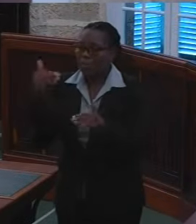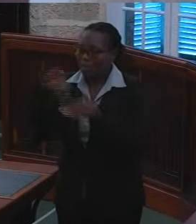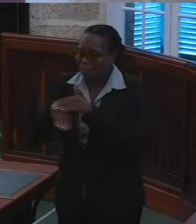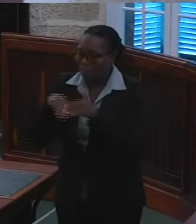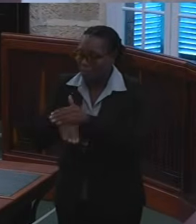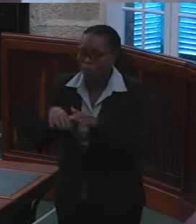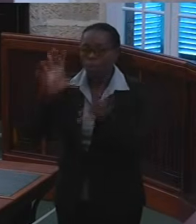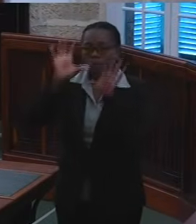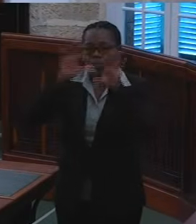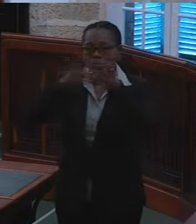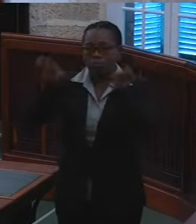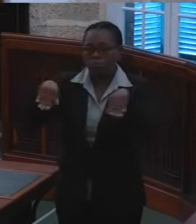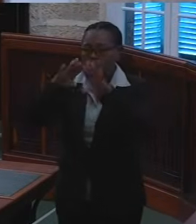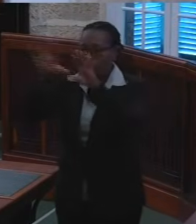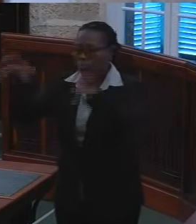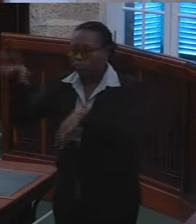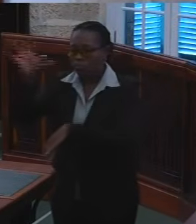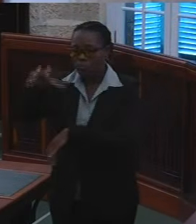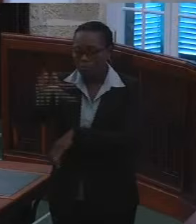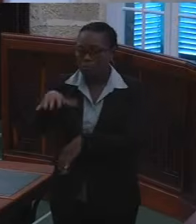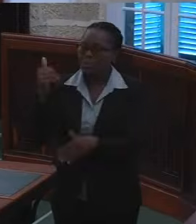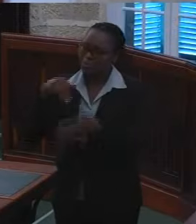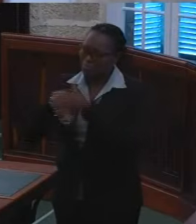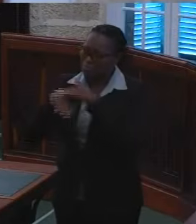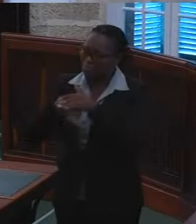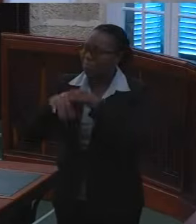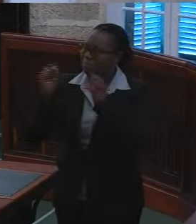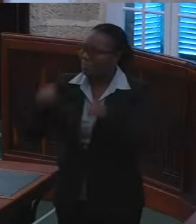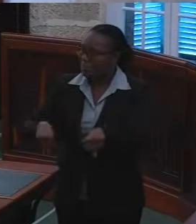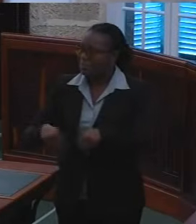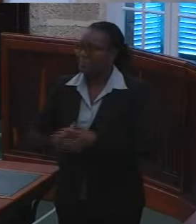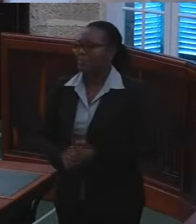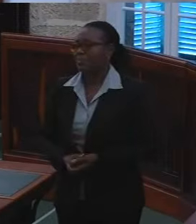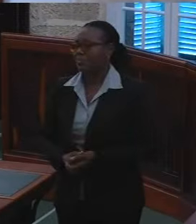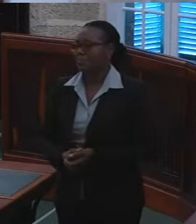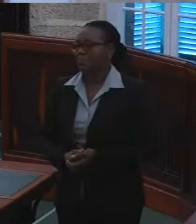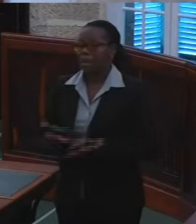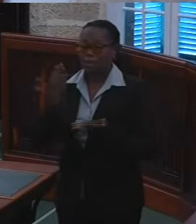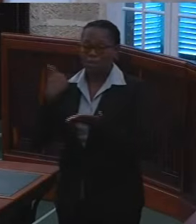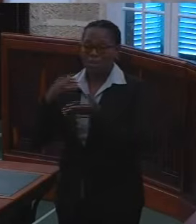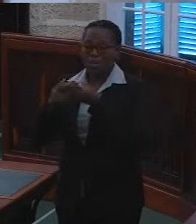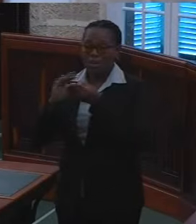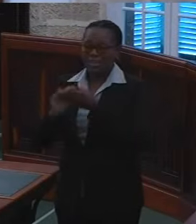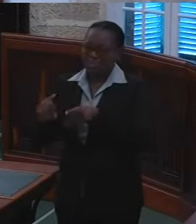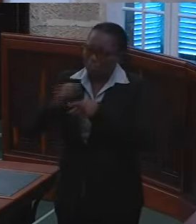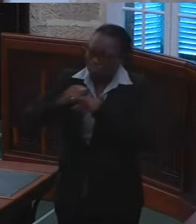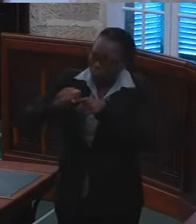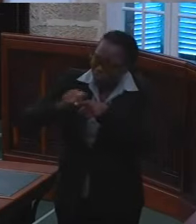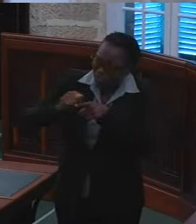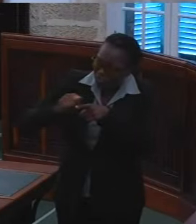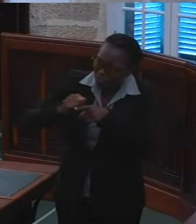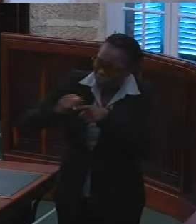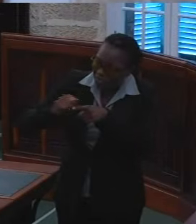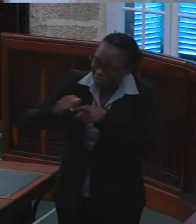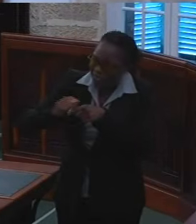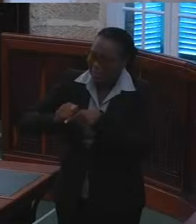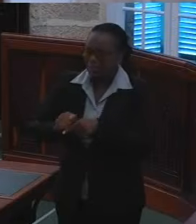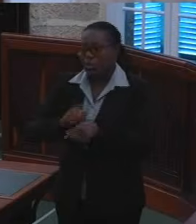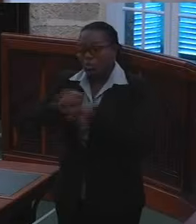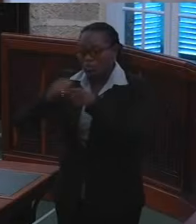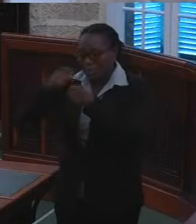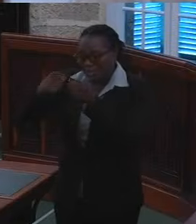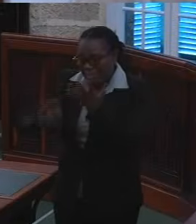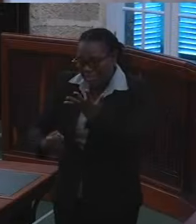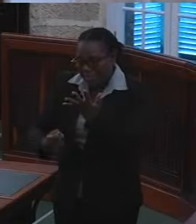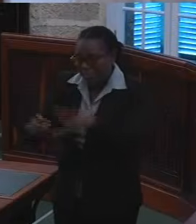Speaker, I've said already that the training and training needs must not only be limited to our